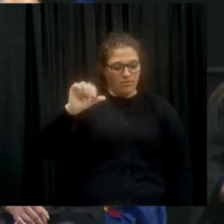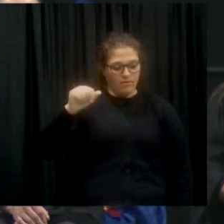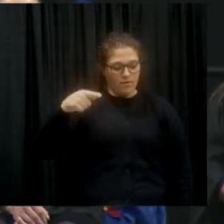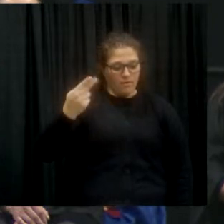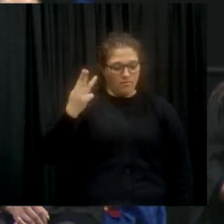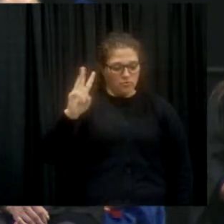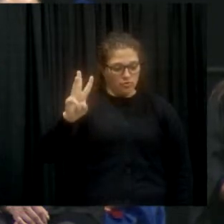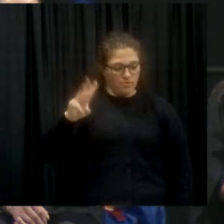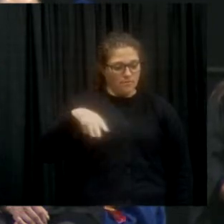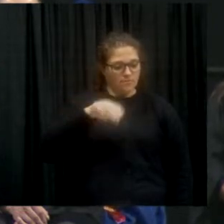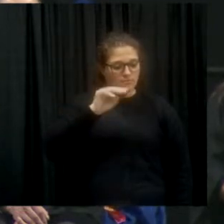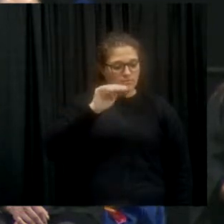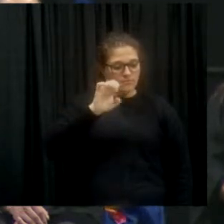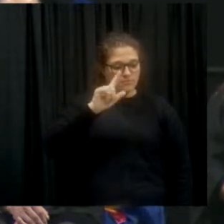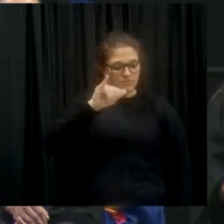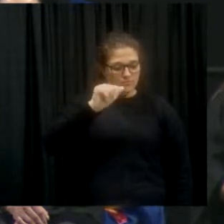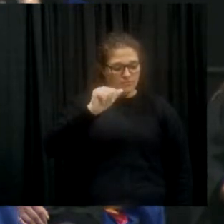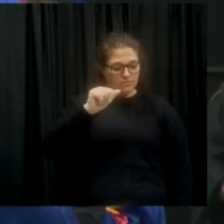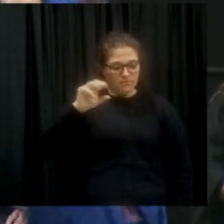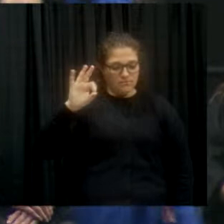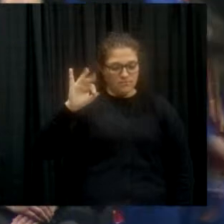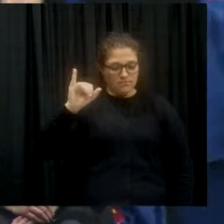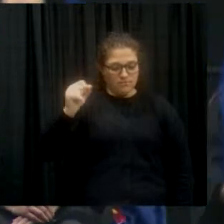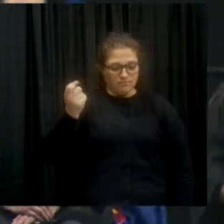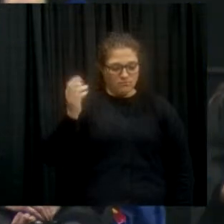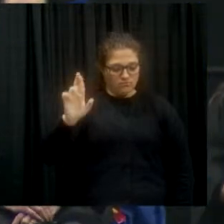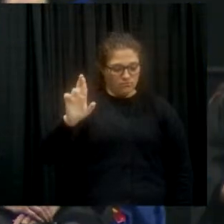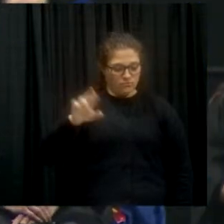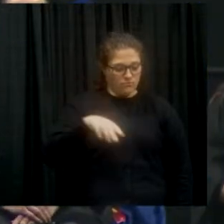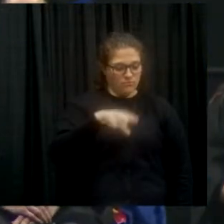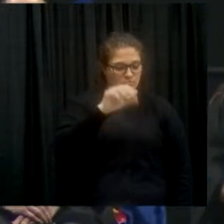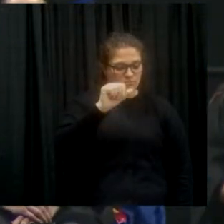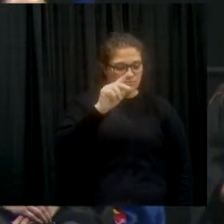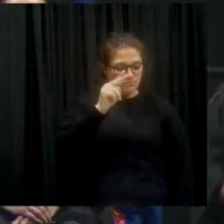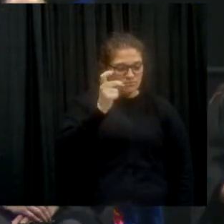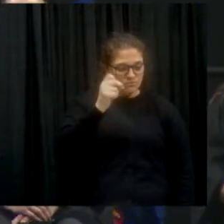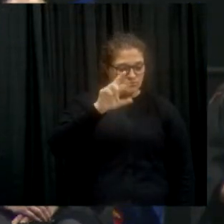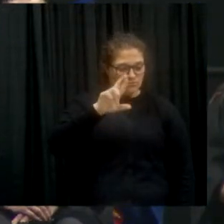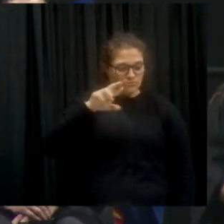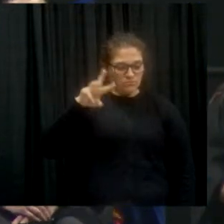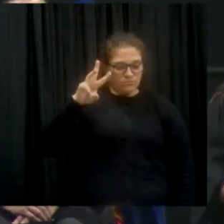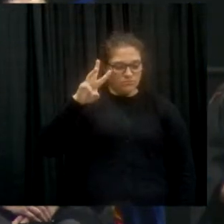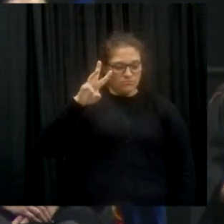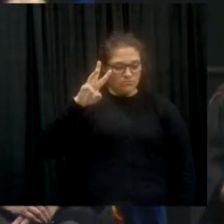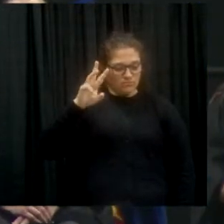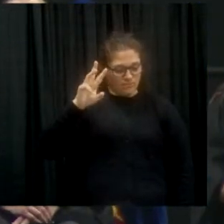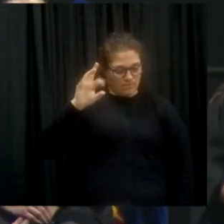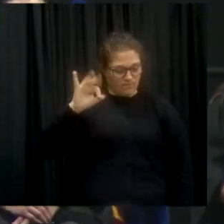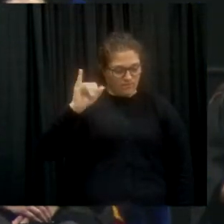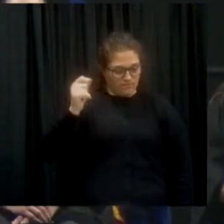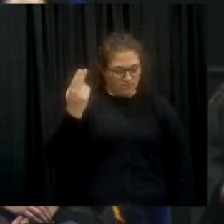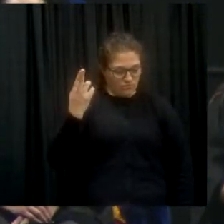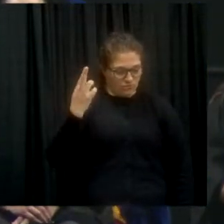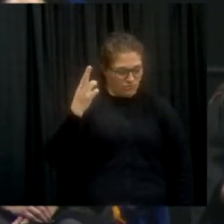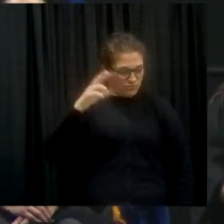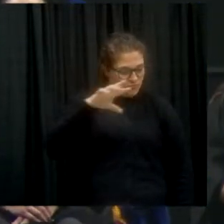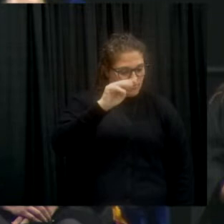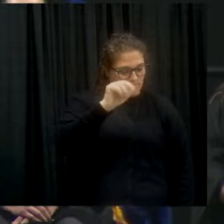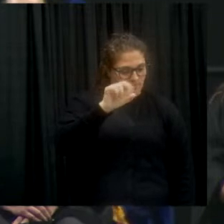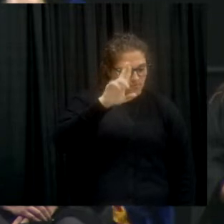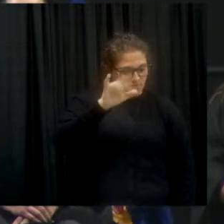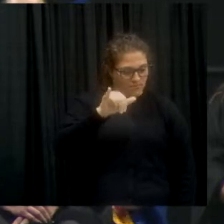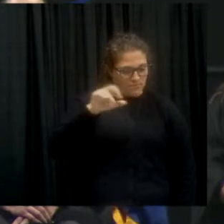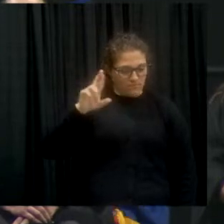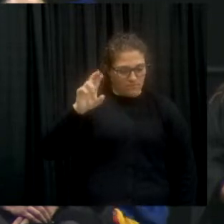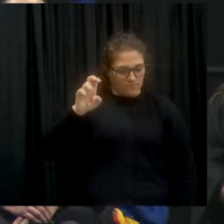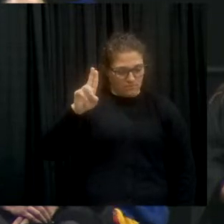Fisher, Andrew Fisher, Mary Rubelman, Sandra Scott,